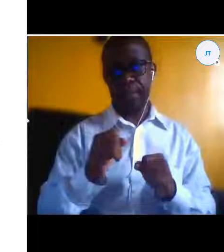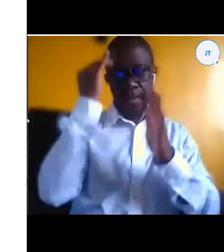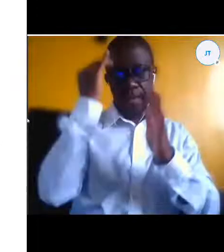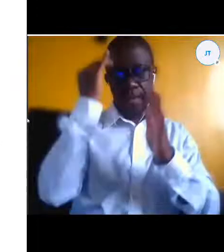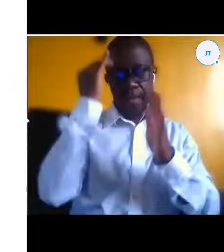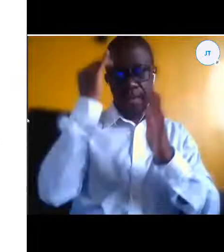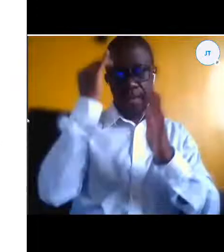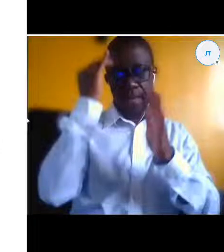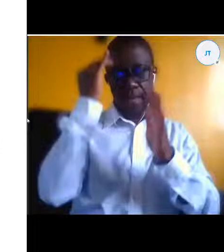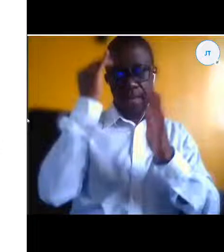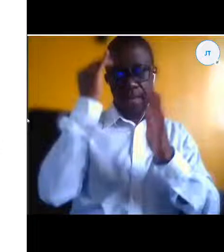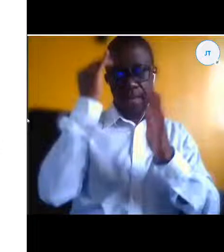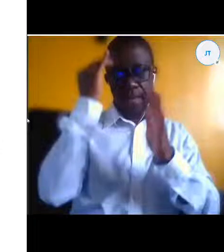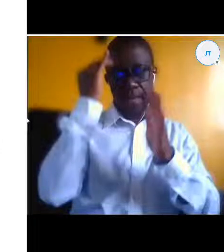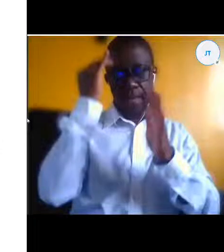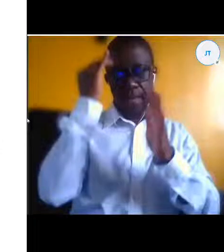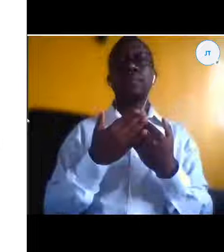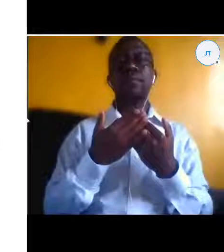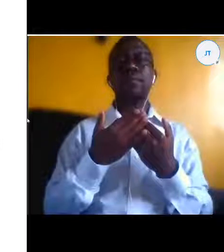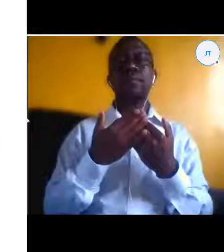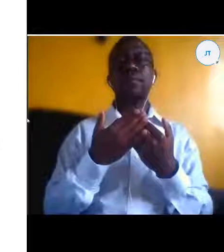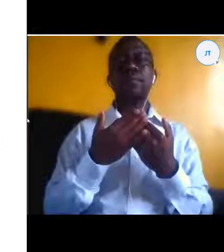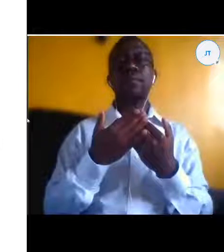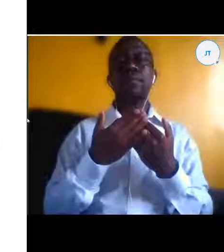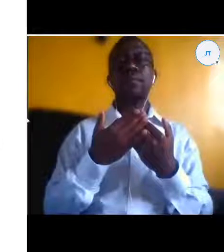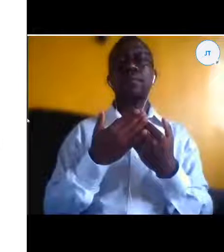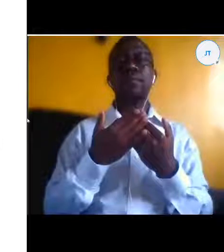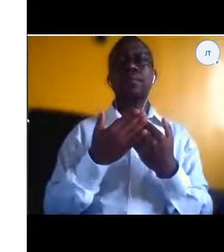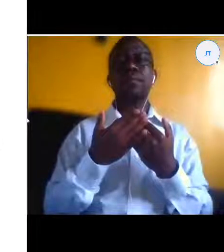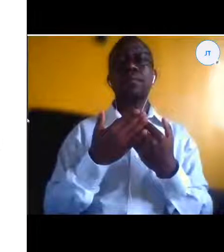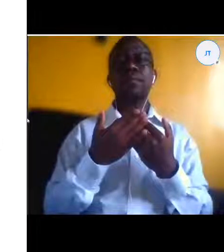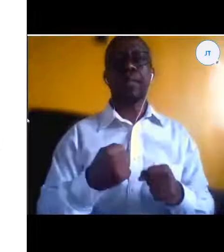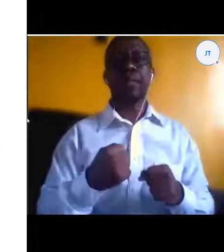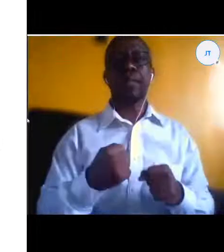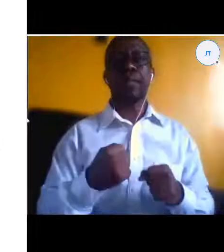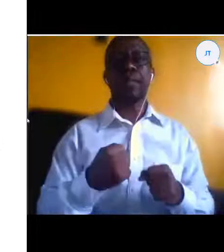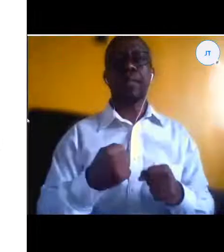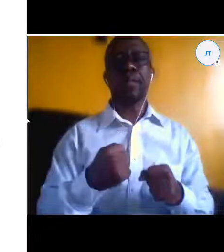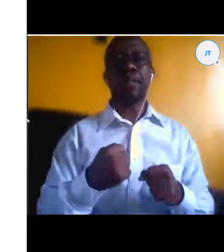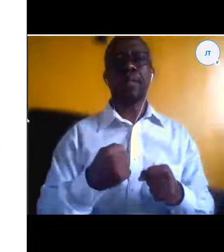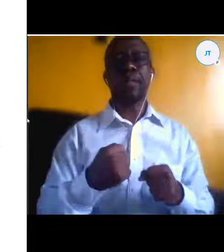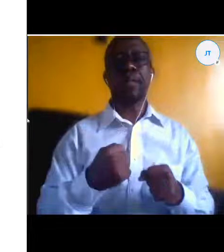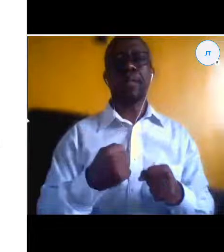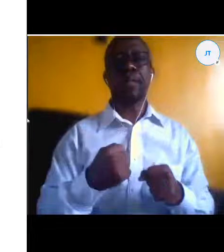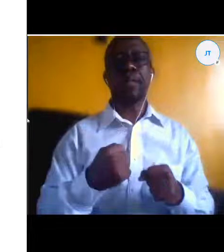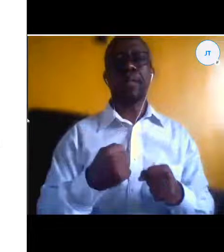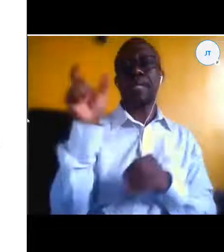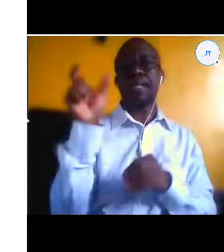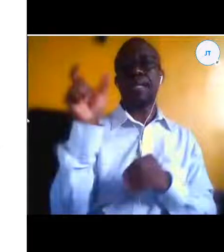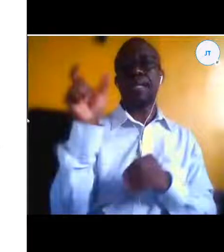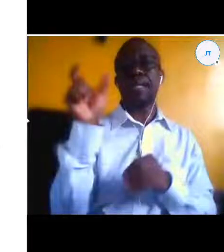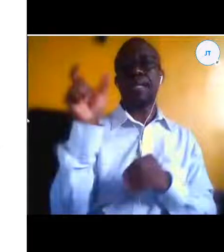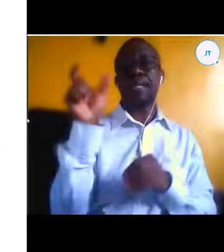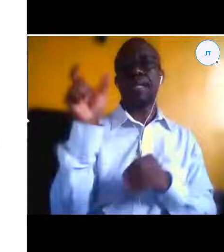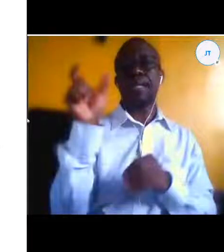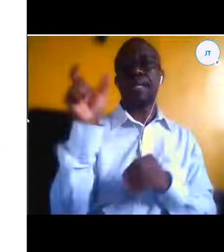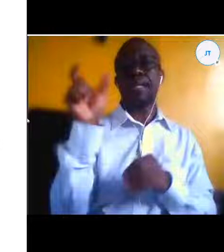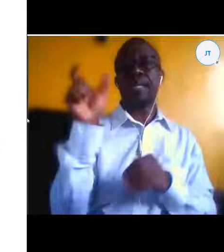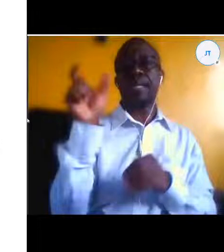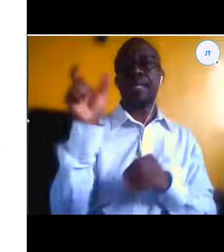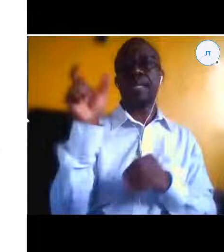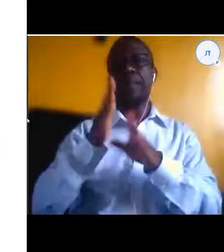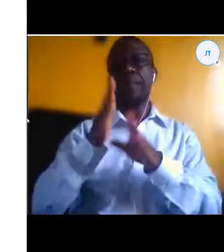must. Somebody yesterday in the SADC region, they were saying that children have a very short span